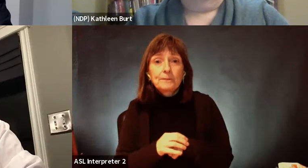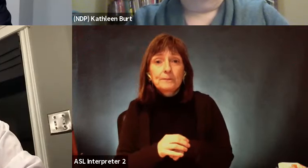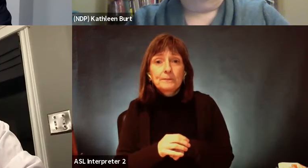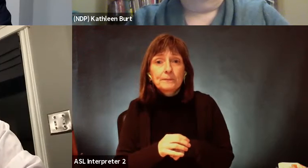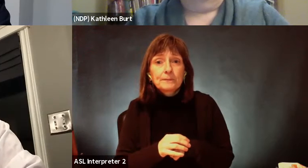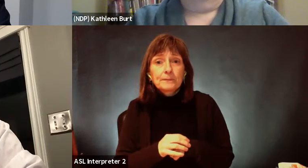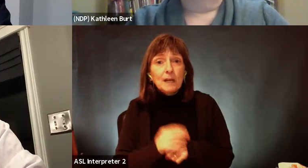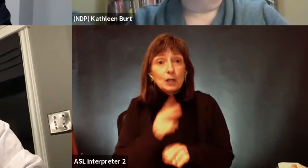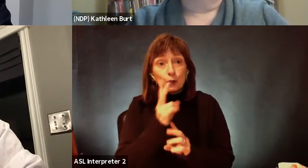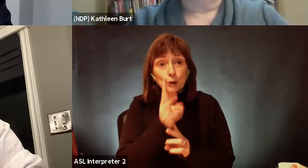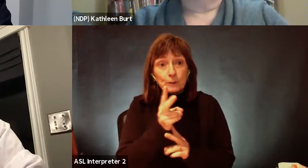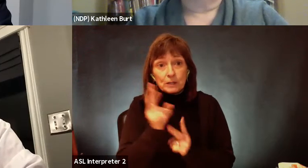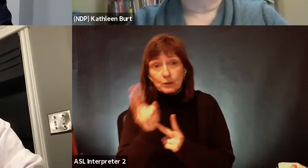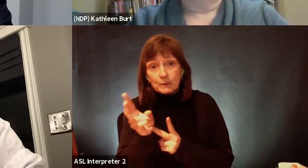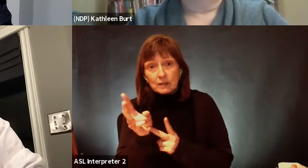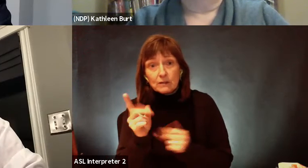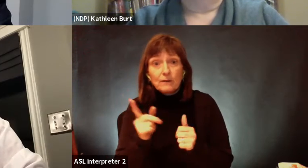we'll hear first from Ken Carter.